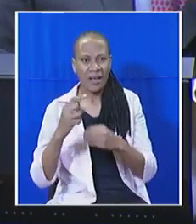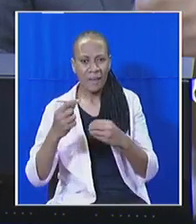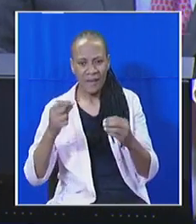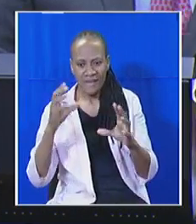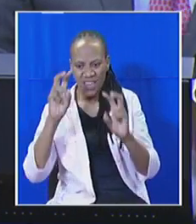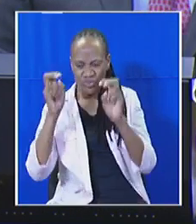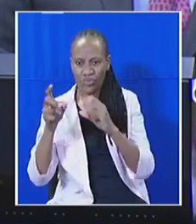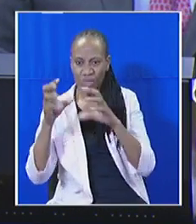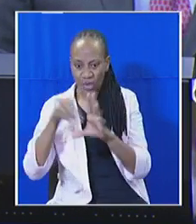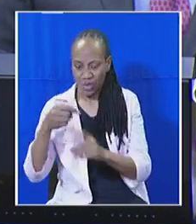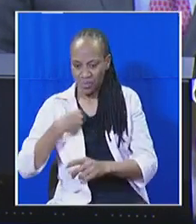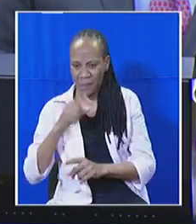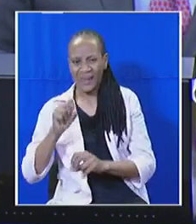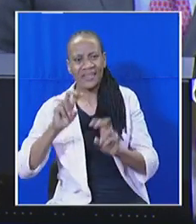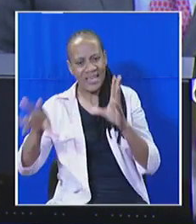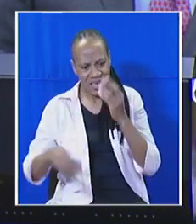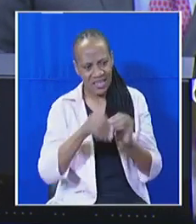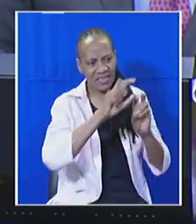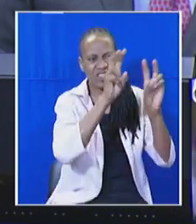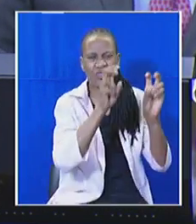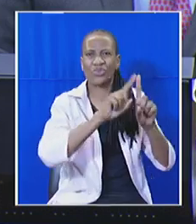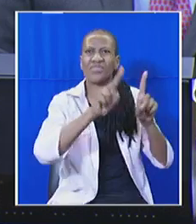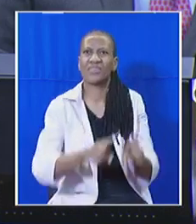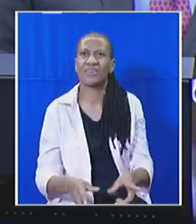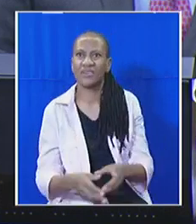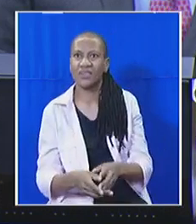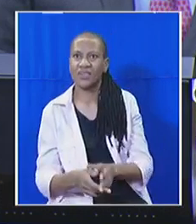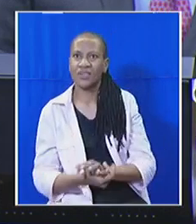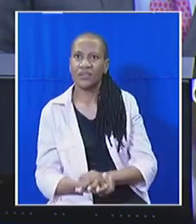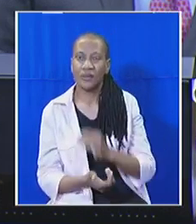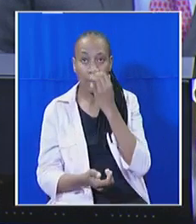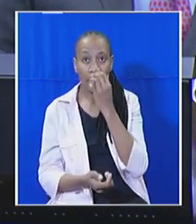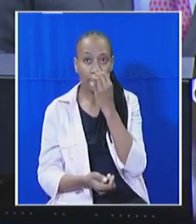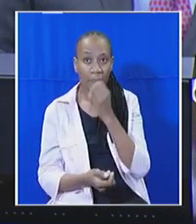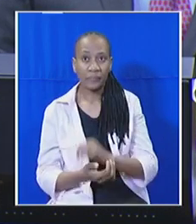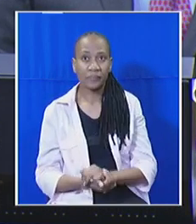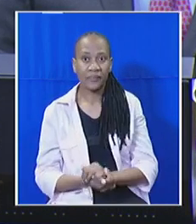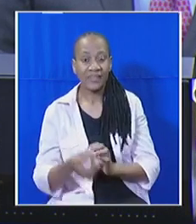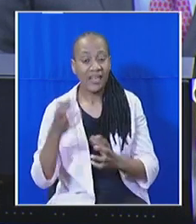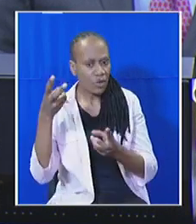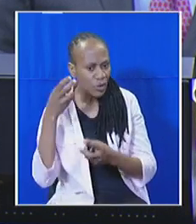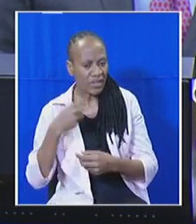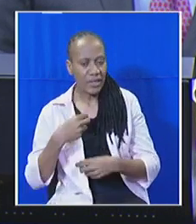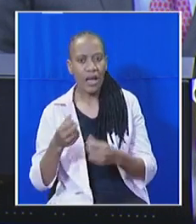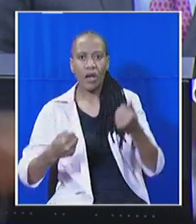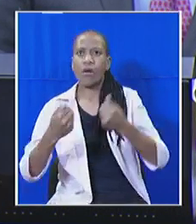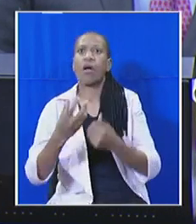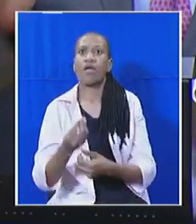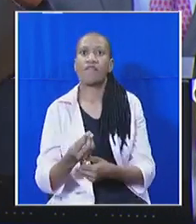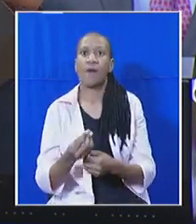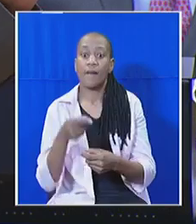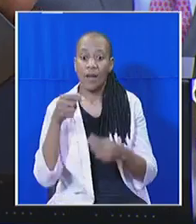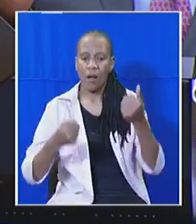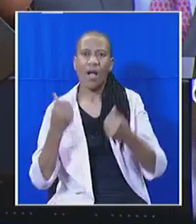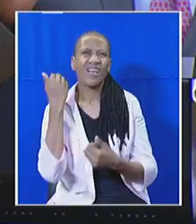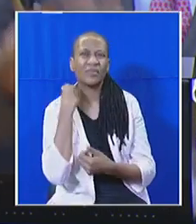other issues. Honorable Maynir raised this issue. It is said that I bought a car for 1.2 million. I don't